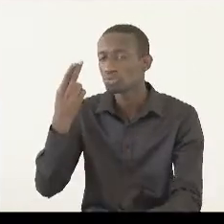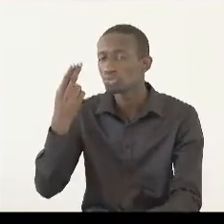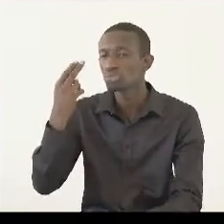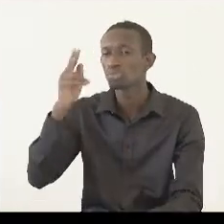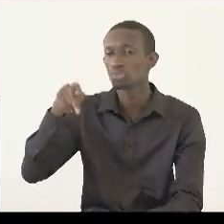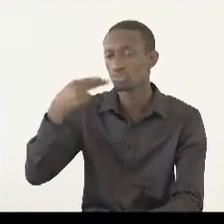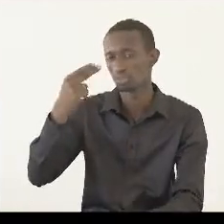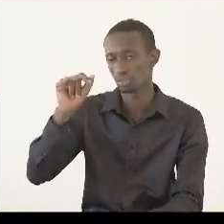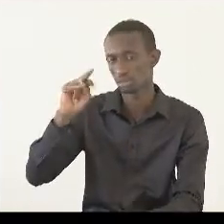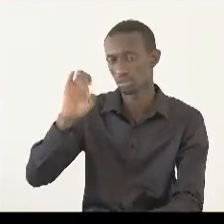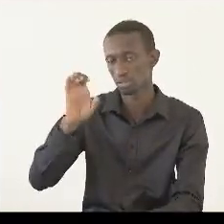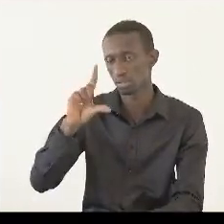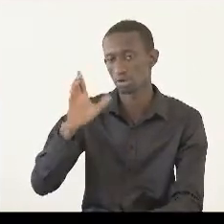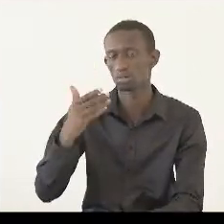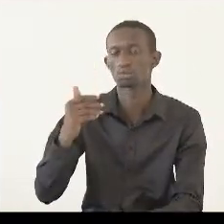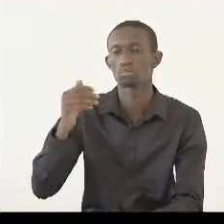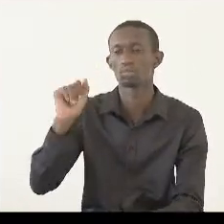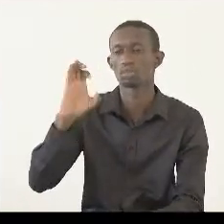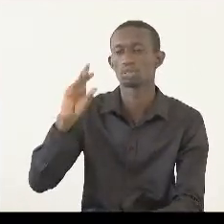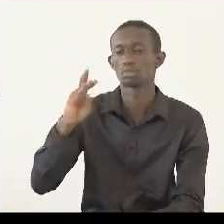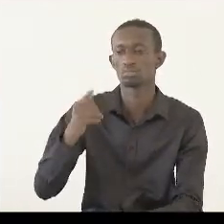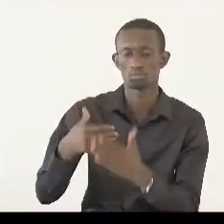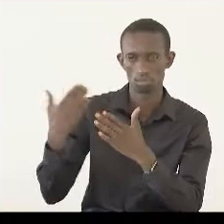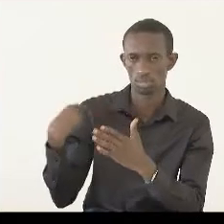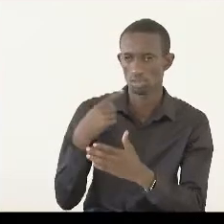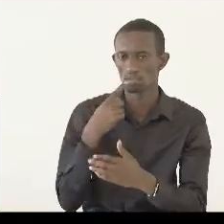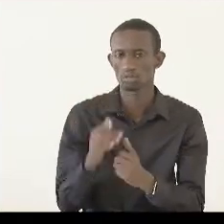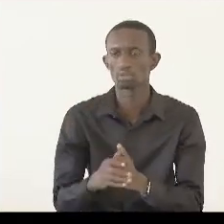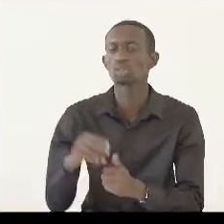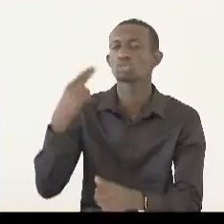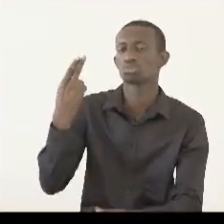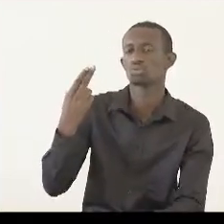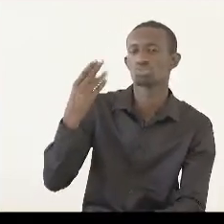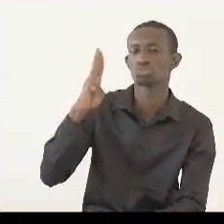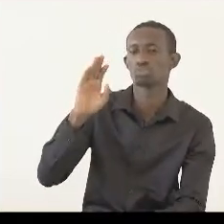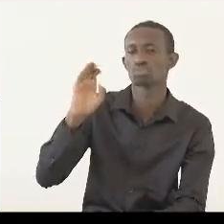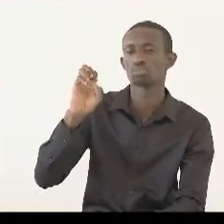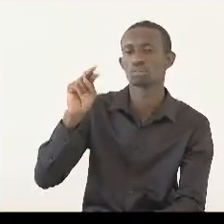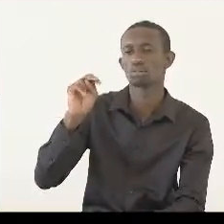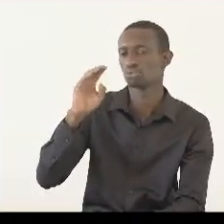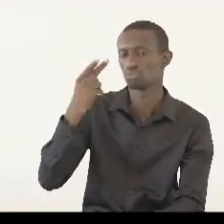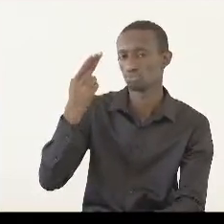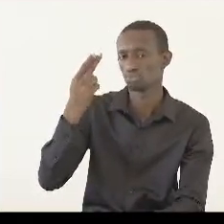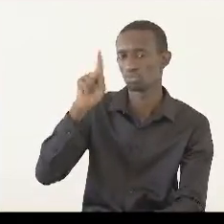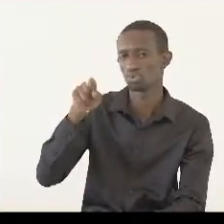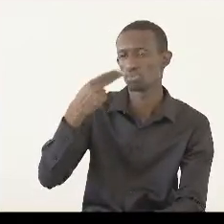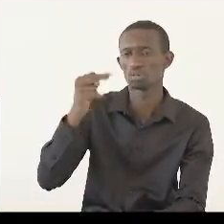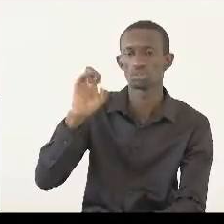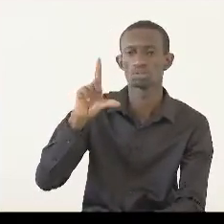2-phenyl ethanoic acid, I've mentioned about that one. 2-phenyl propanoic acid. This